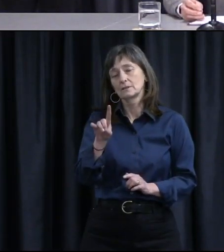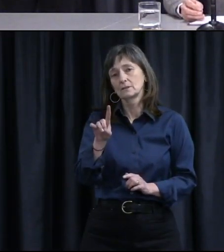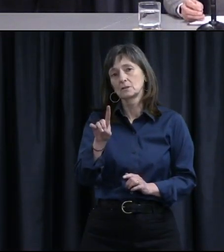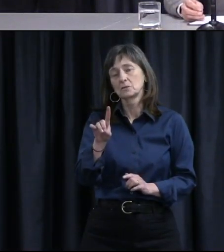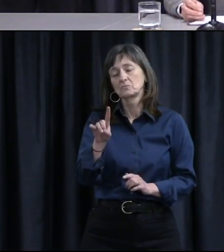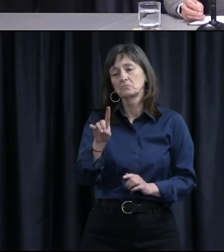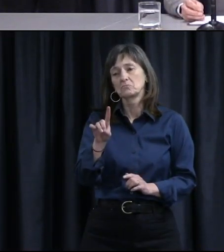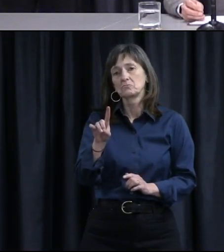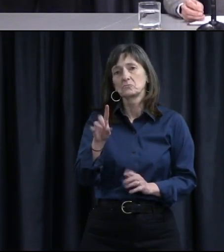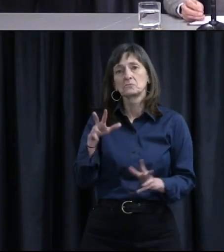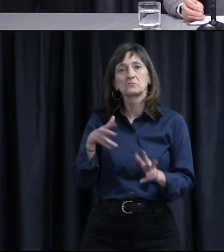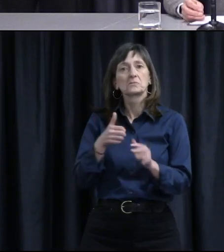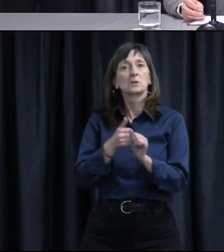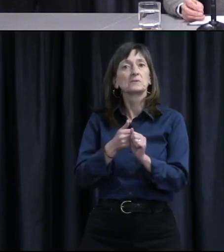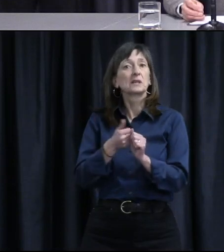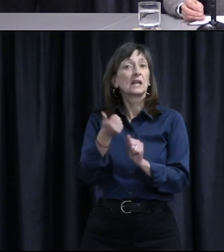overnight